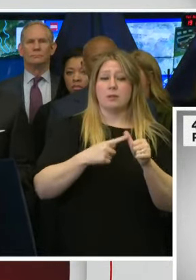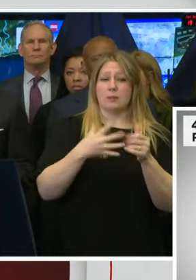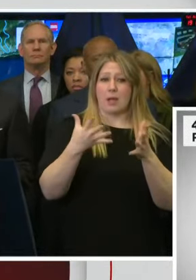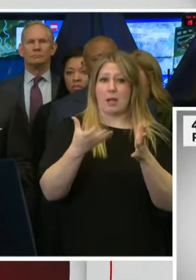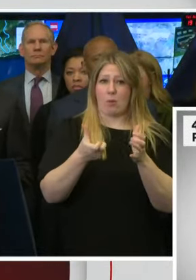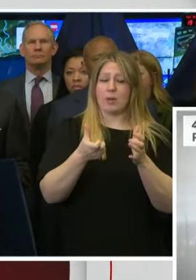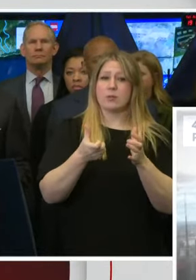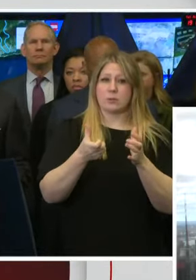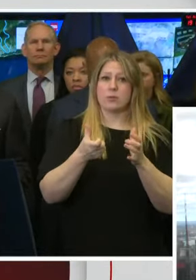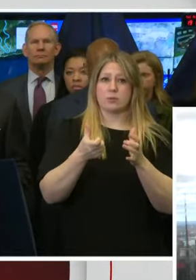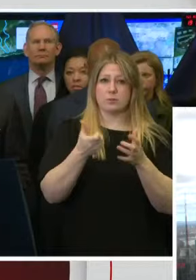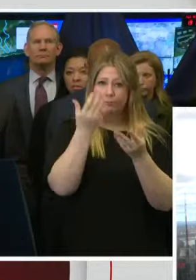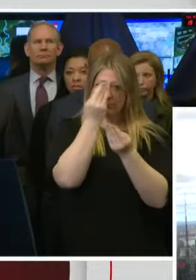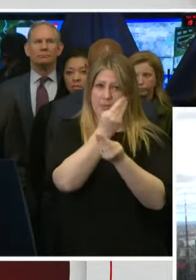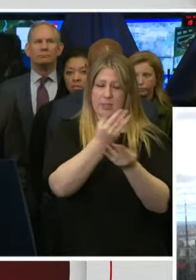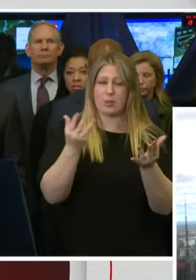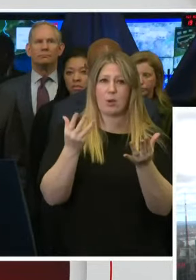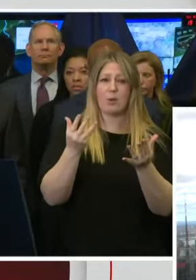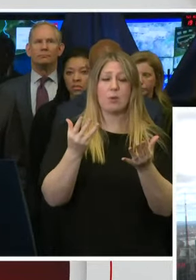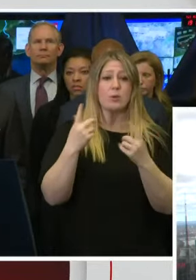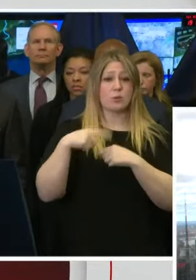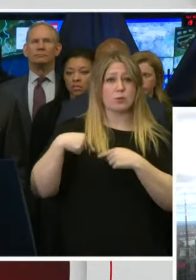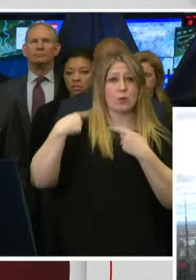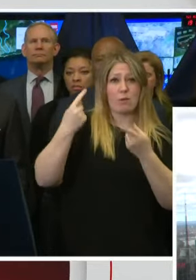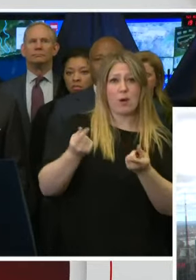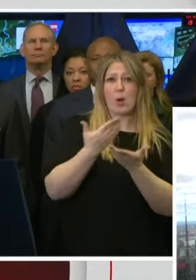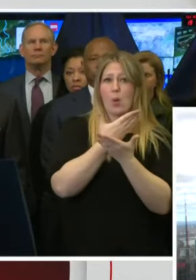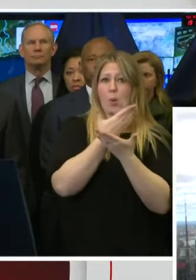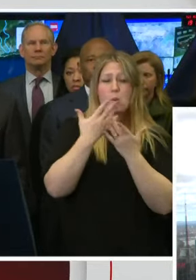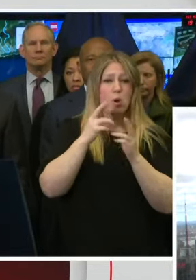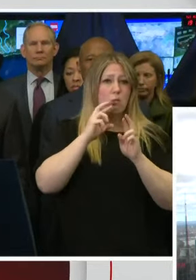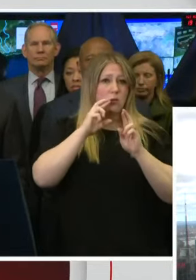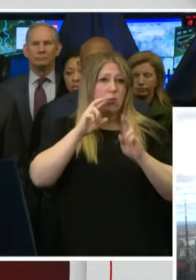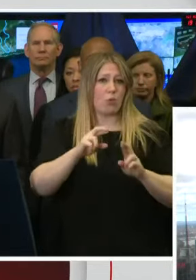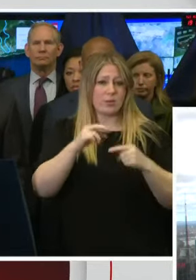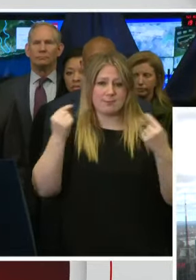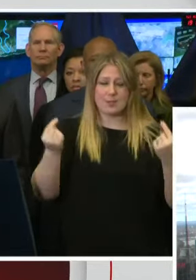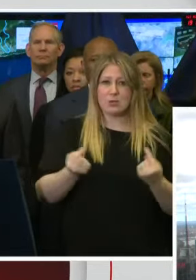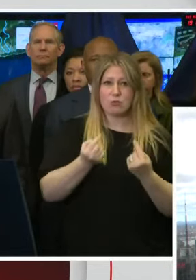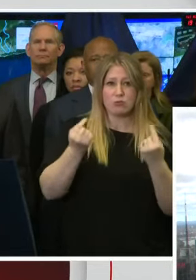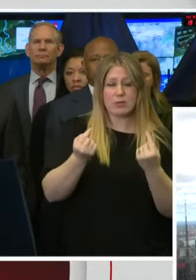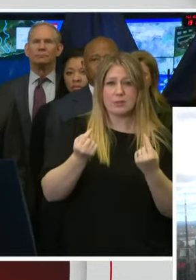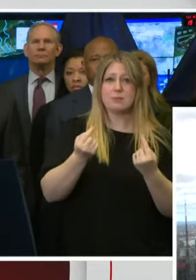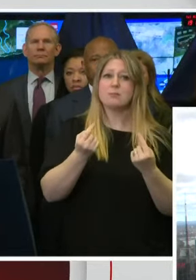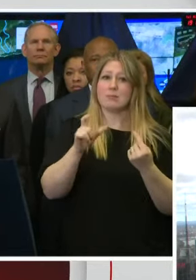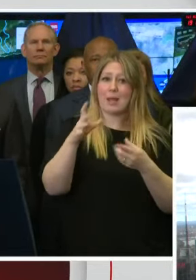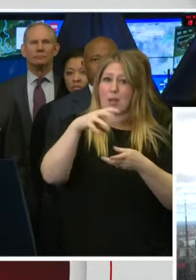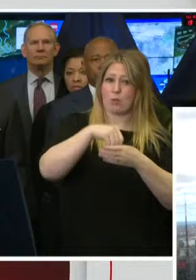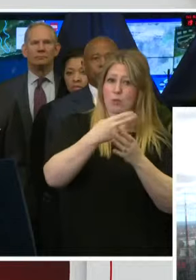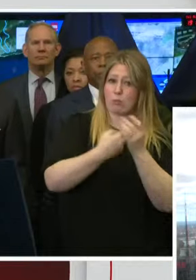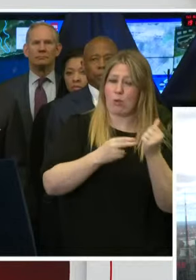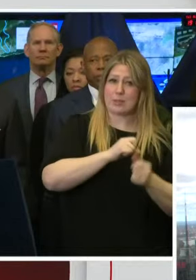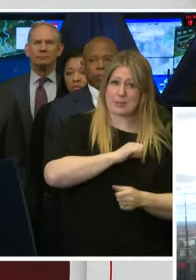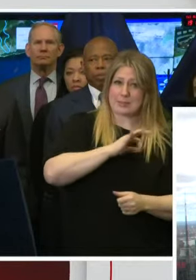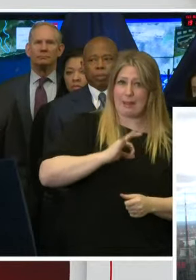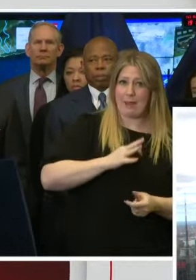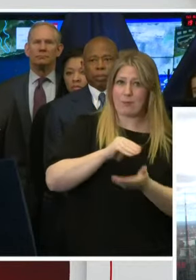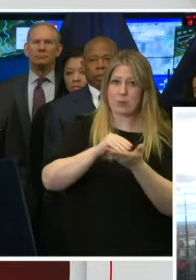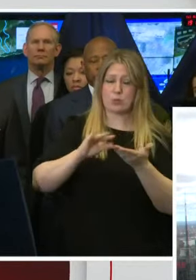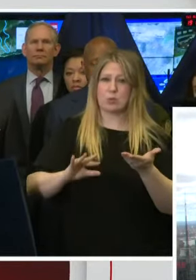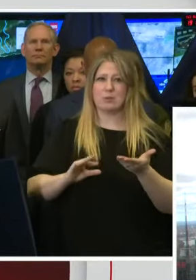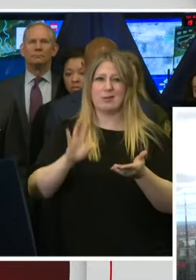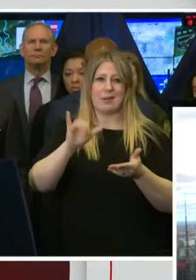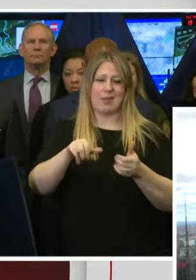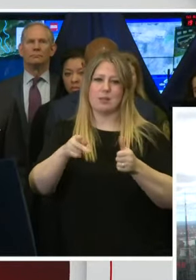no reports of any injury to staff or students. And that's the most important thing, and safety is our